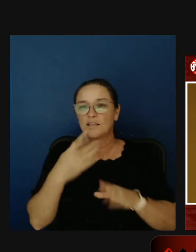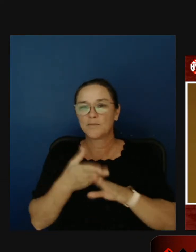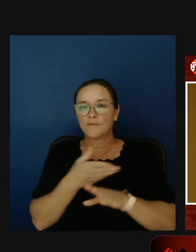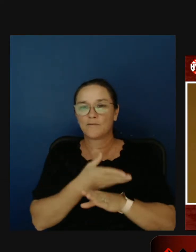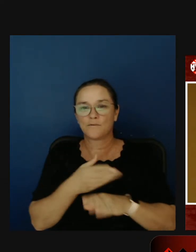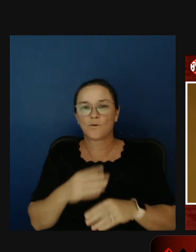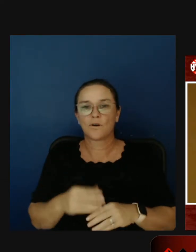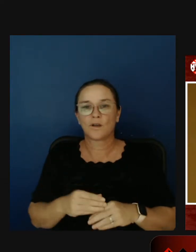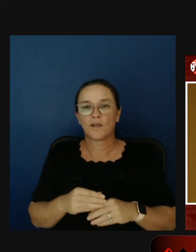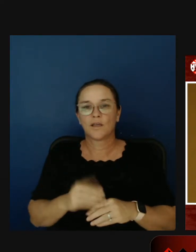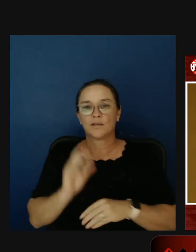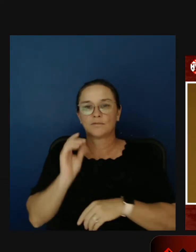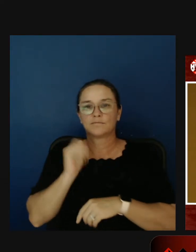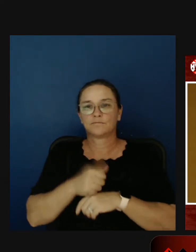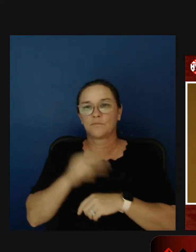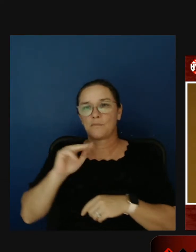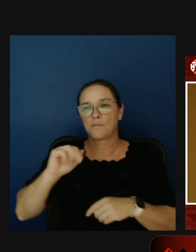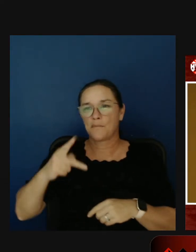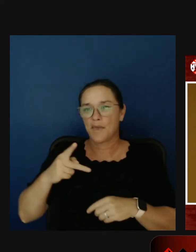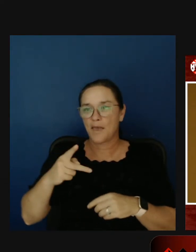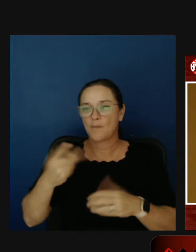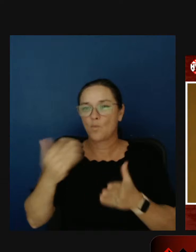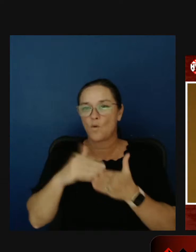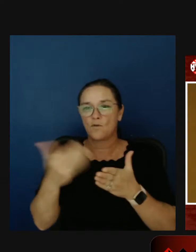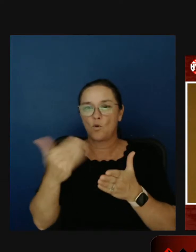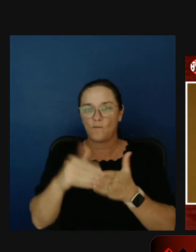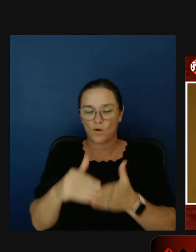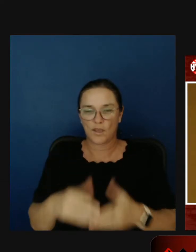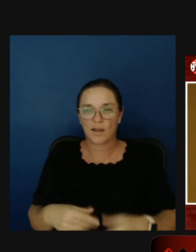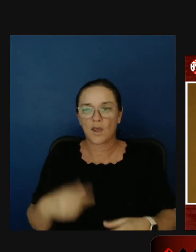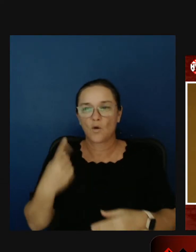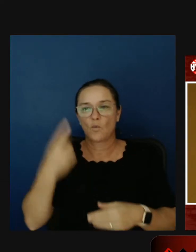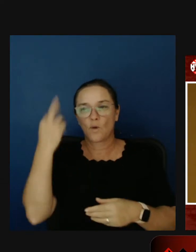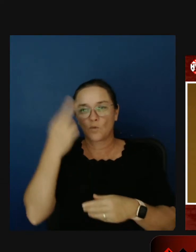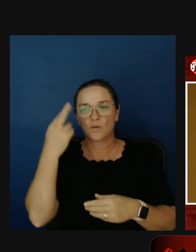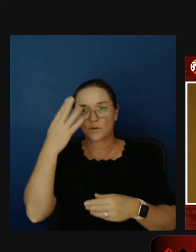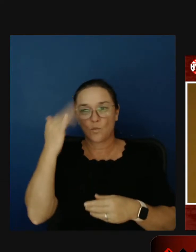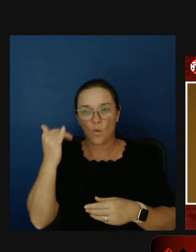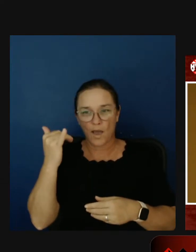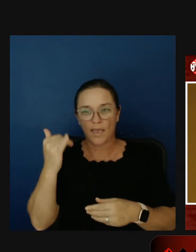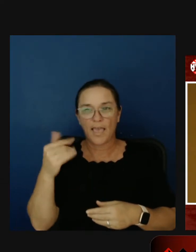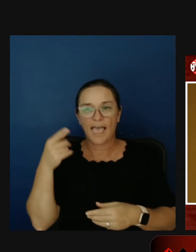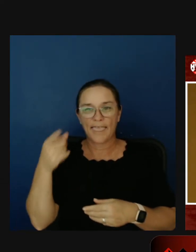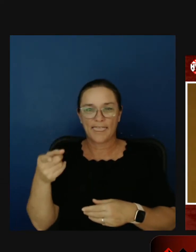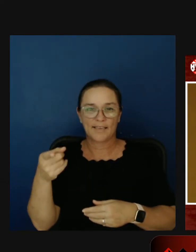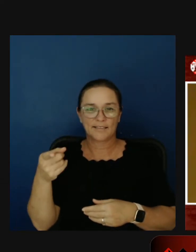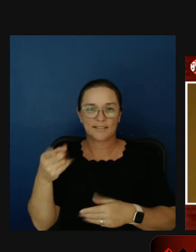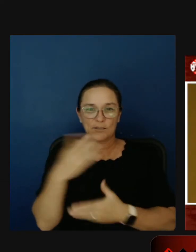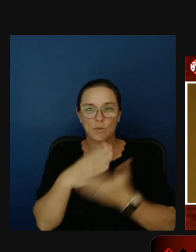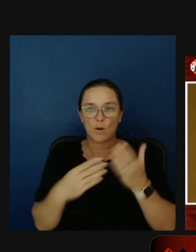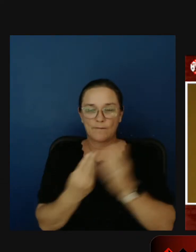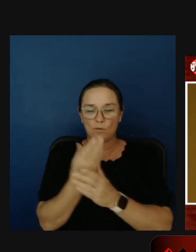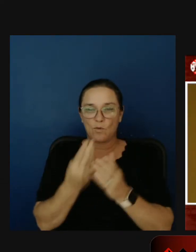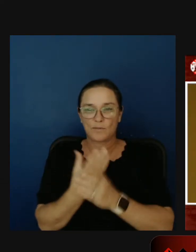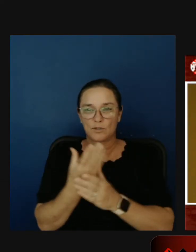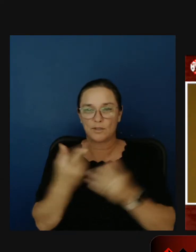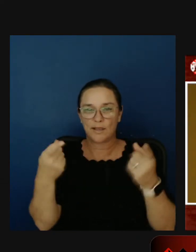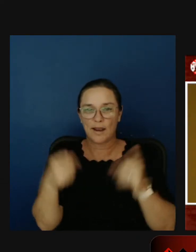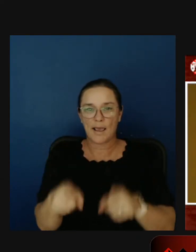It's been mapped over and over again, and this is one reason you can see why. So this is part of the eruption that occurred